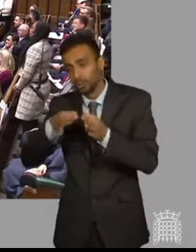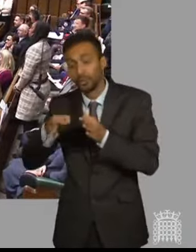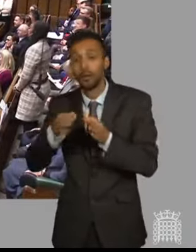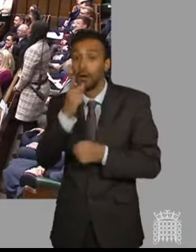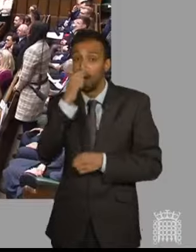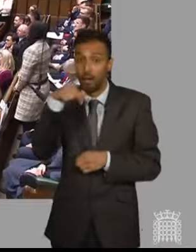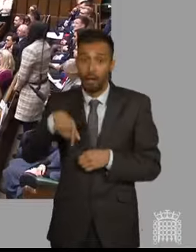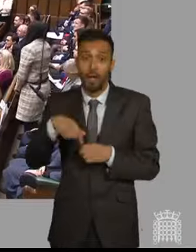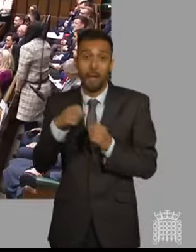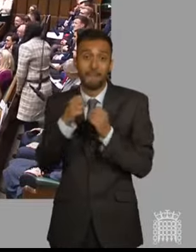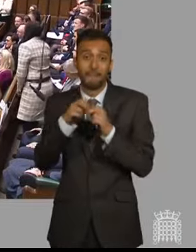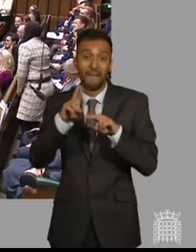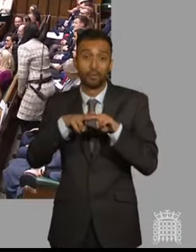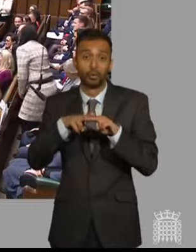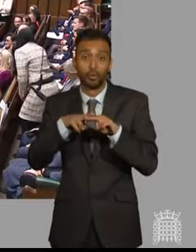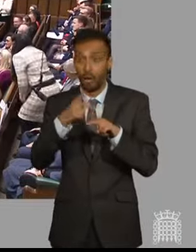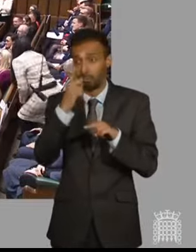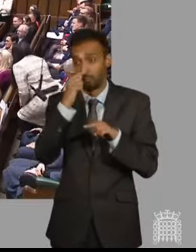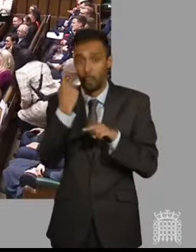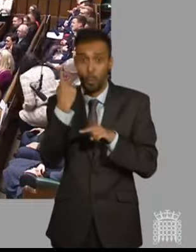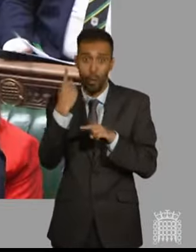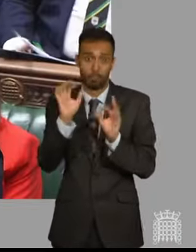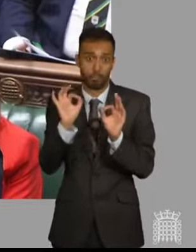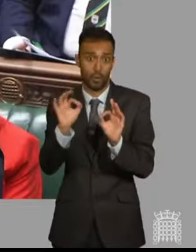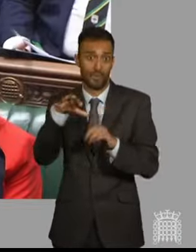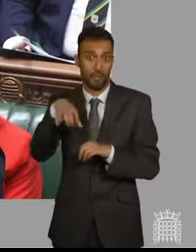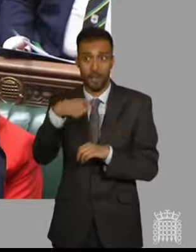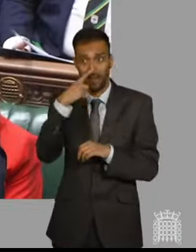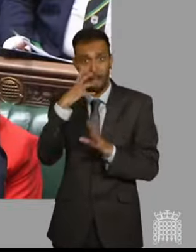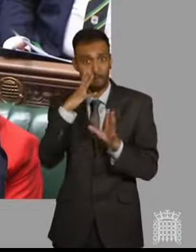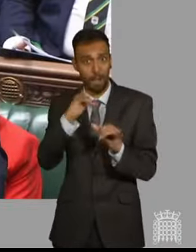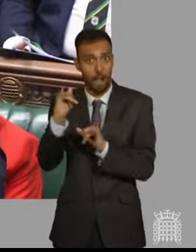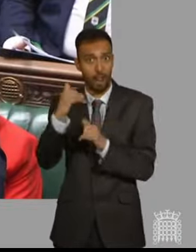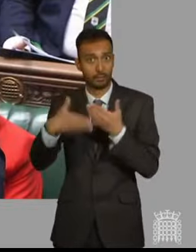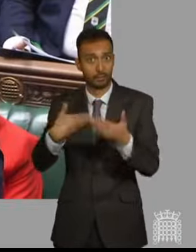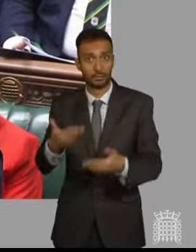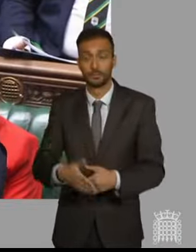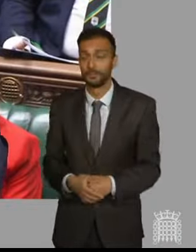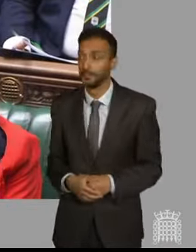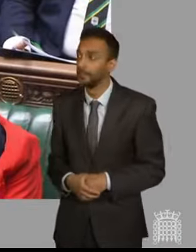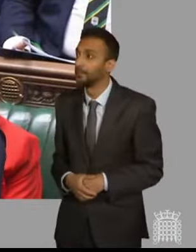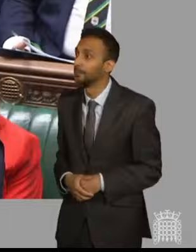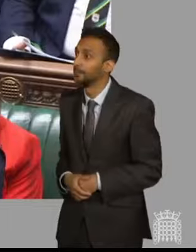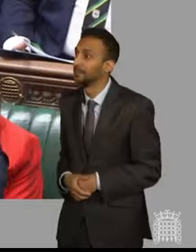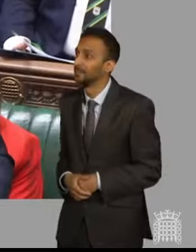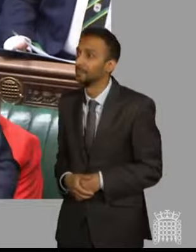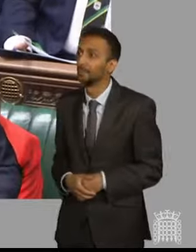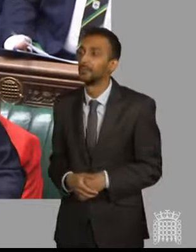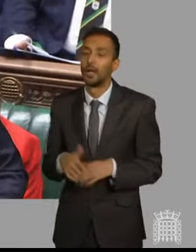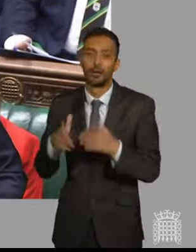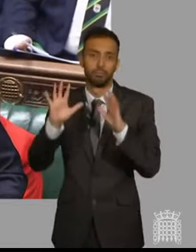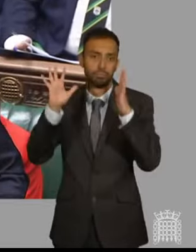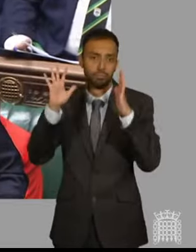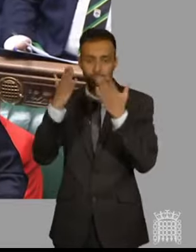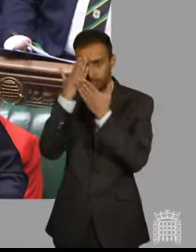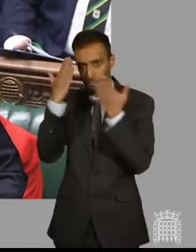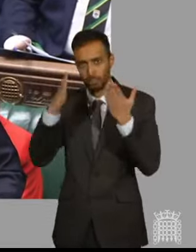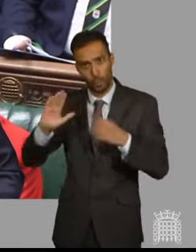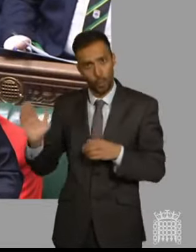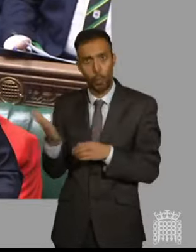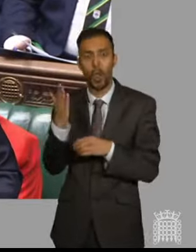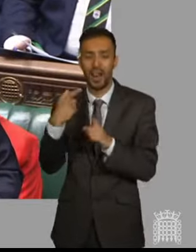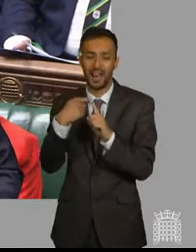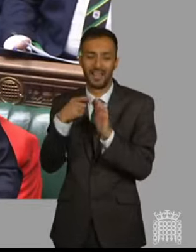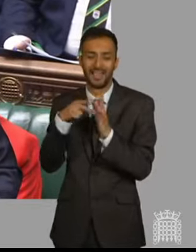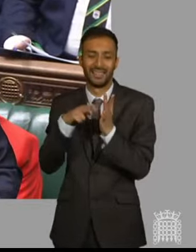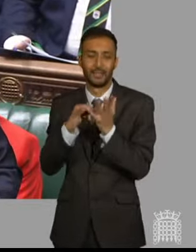Mr. Speaker, can I pay tribute to all our kinship carers for the incredible work they do. I'll be very happy to review the plans of the honourable